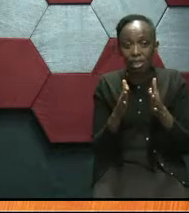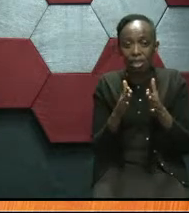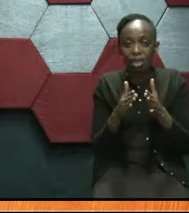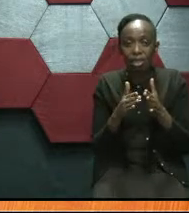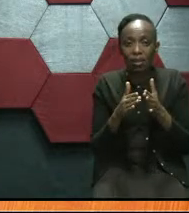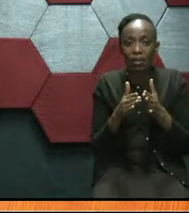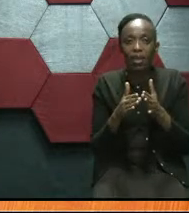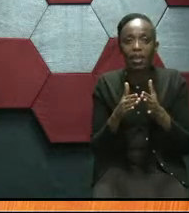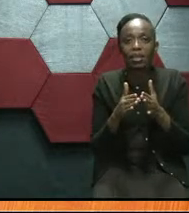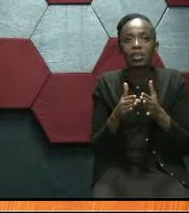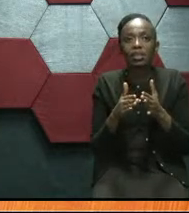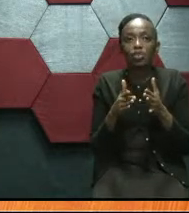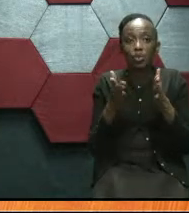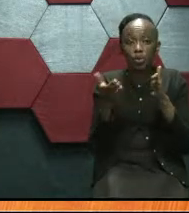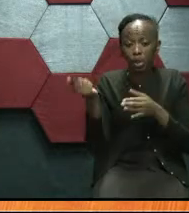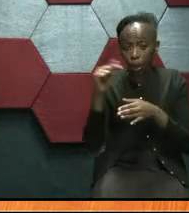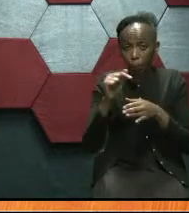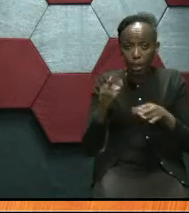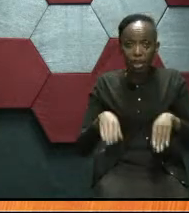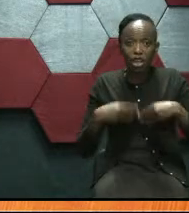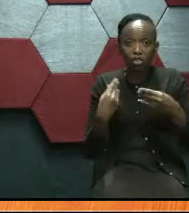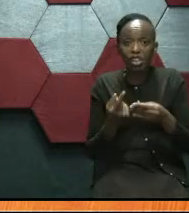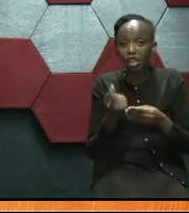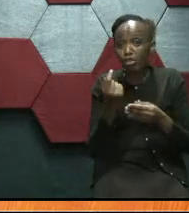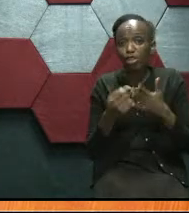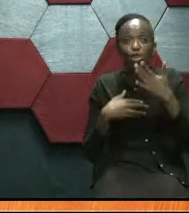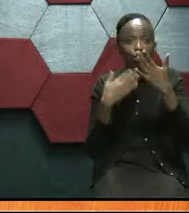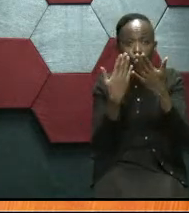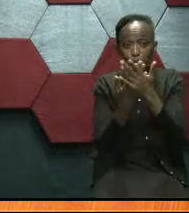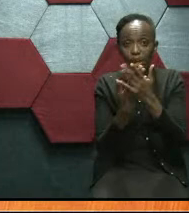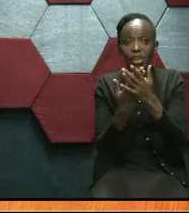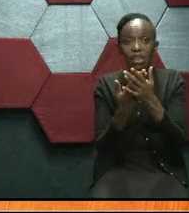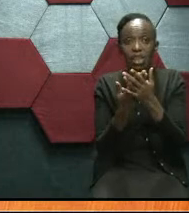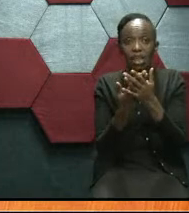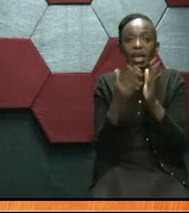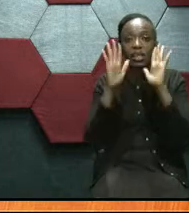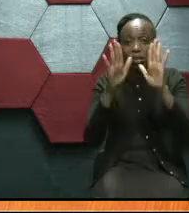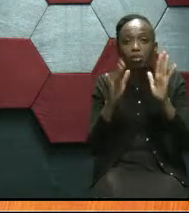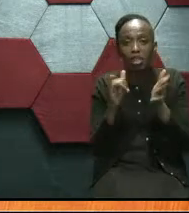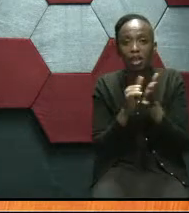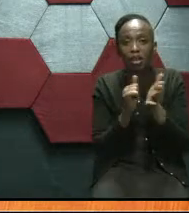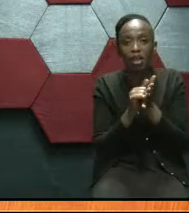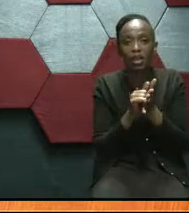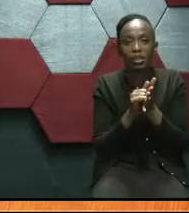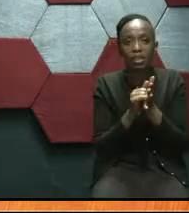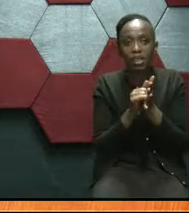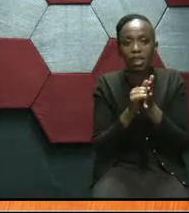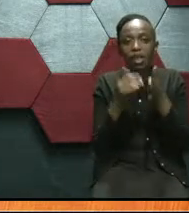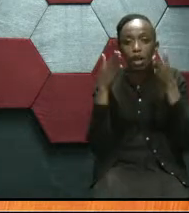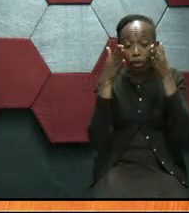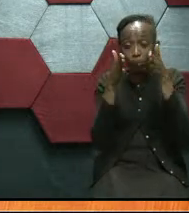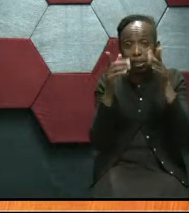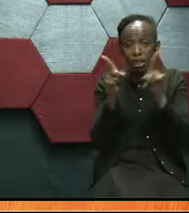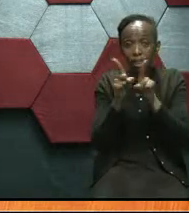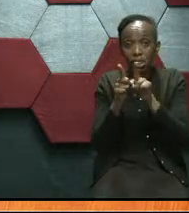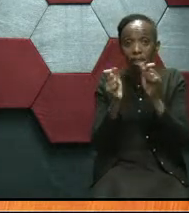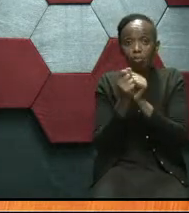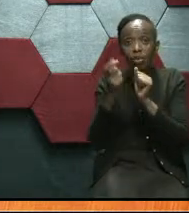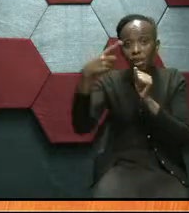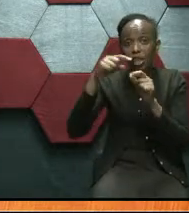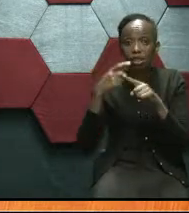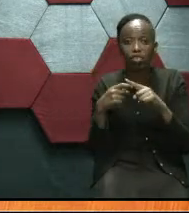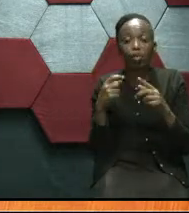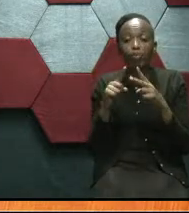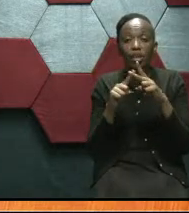Her Excellency, is going to come and give us a few remarks. And it's so crucial that they are committed and they are with us from the